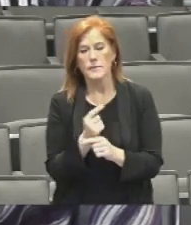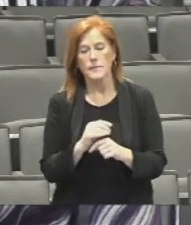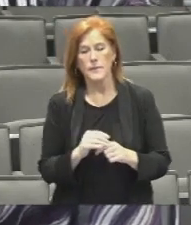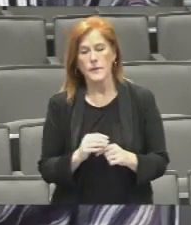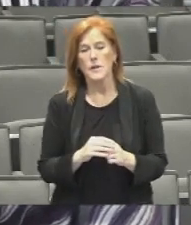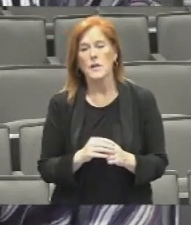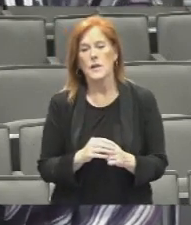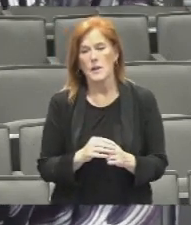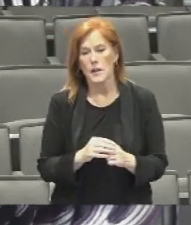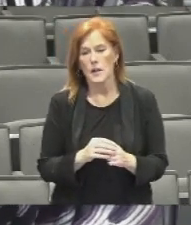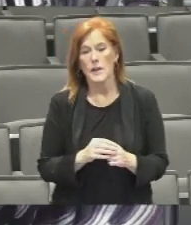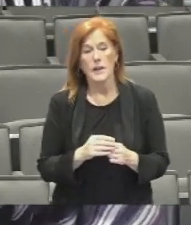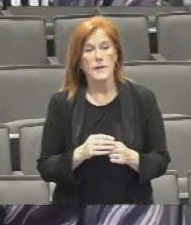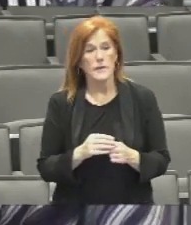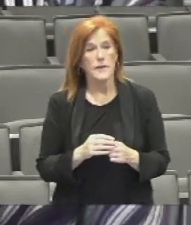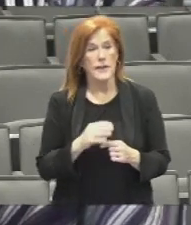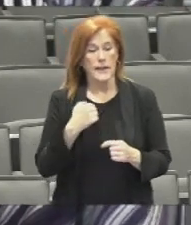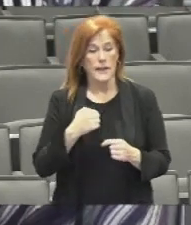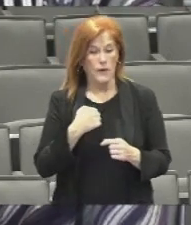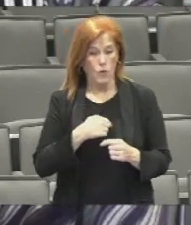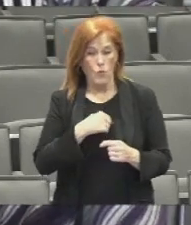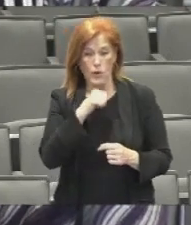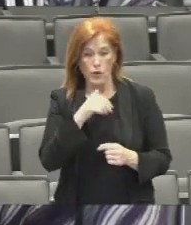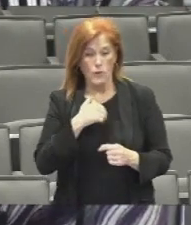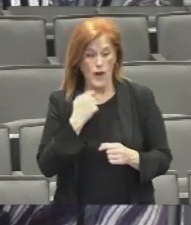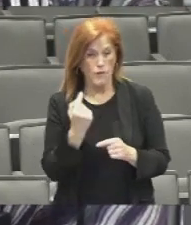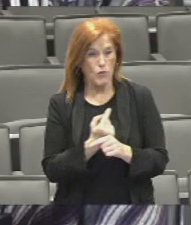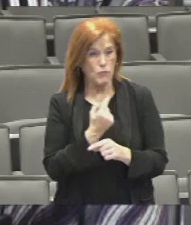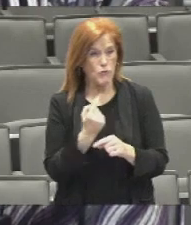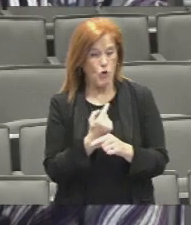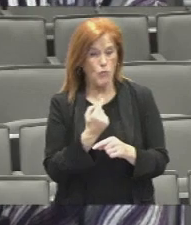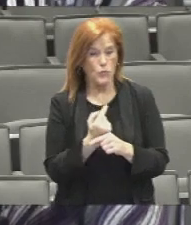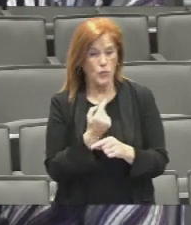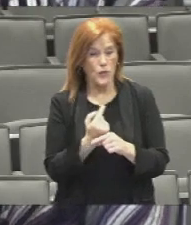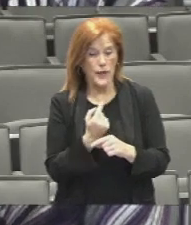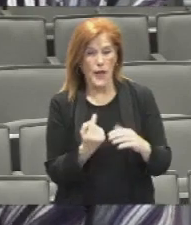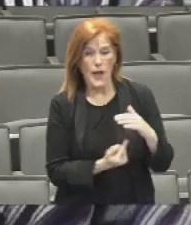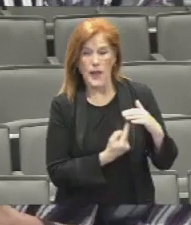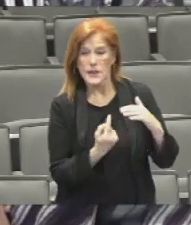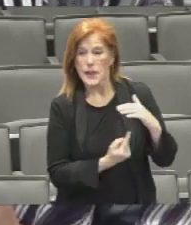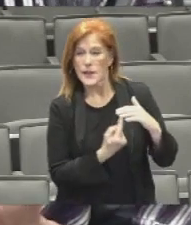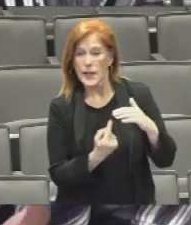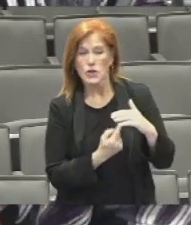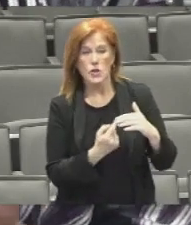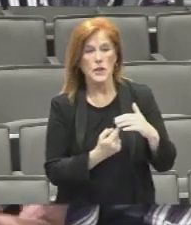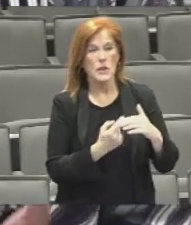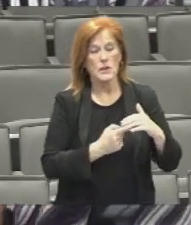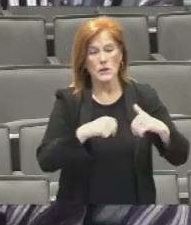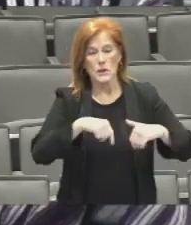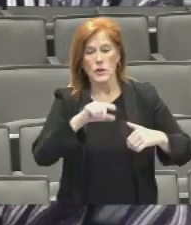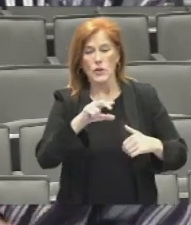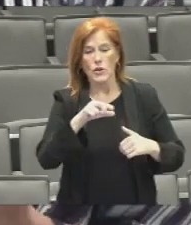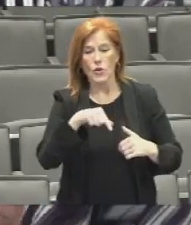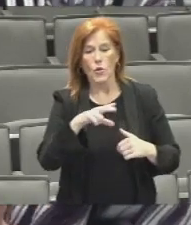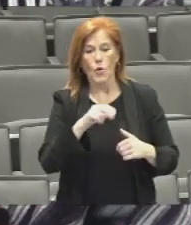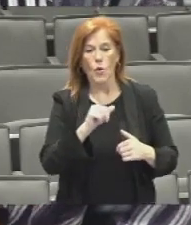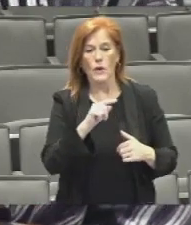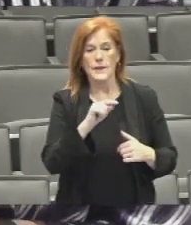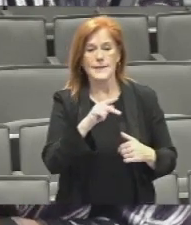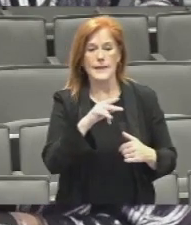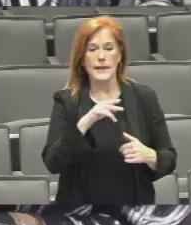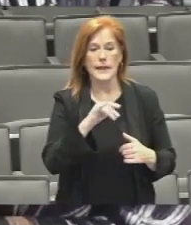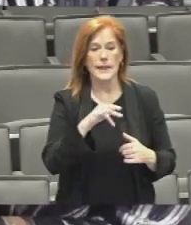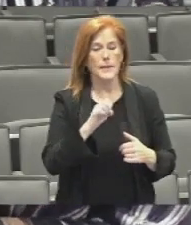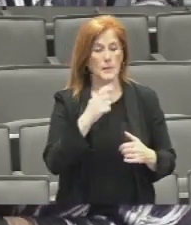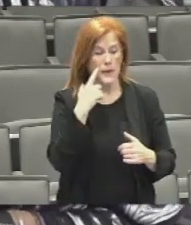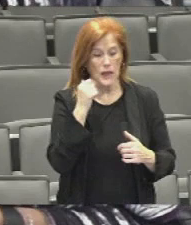have appropriate isolation and quarantine, if individuals cannot do that because of the way they are set up or their